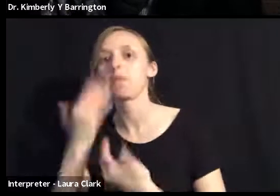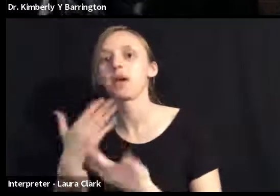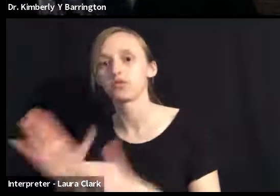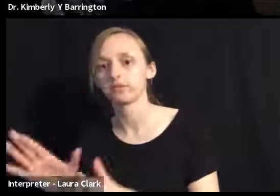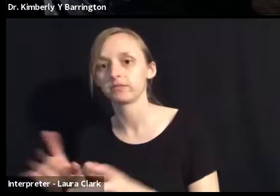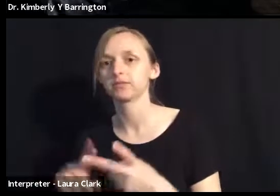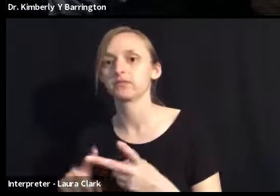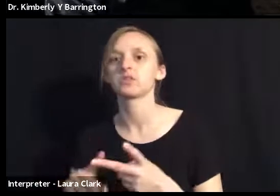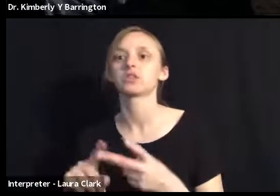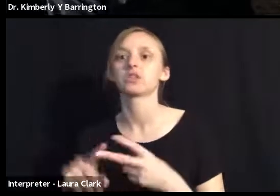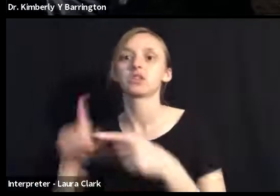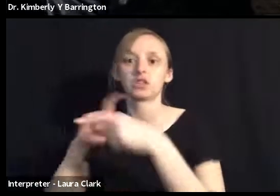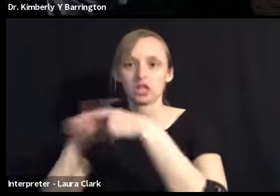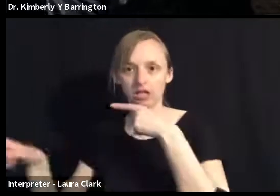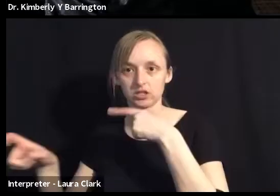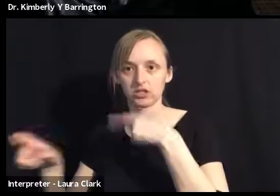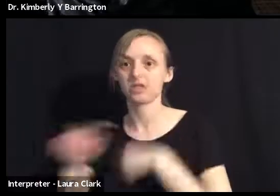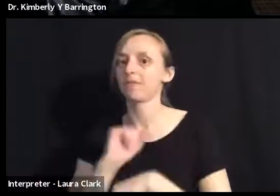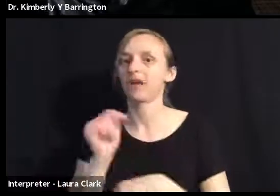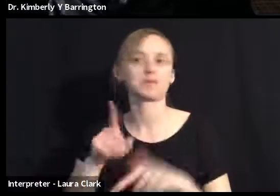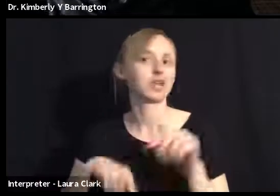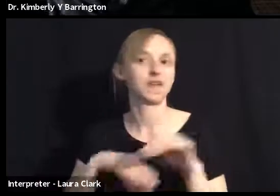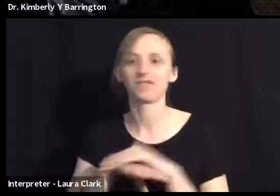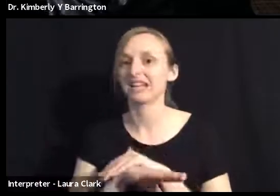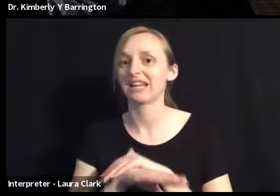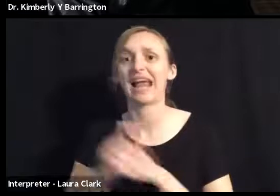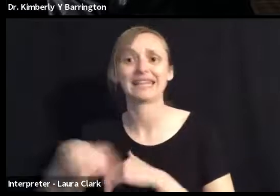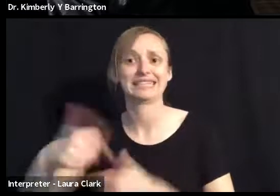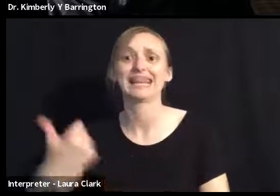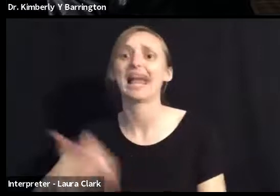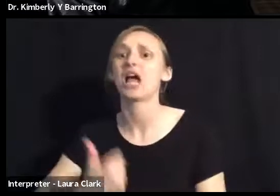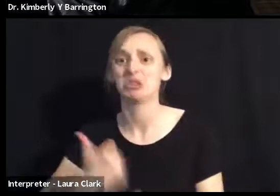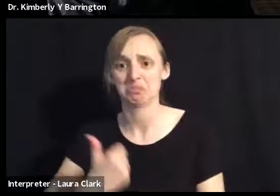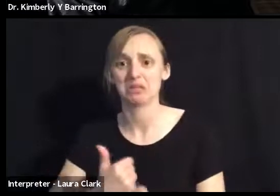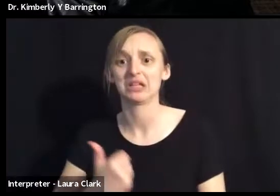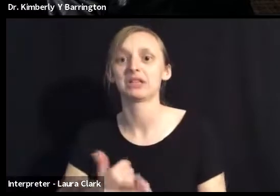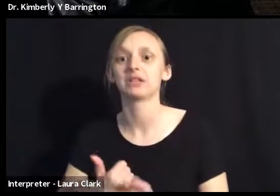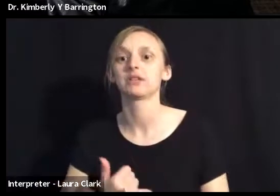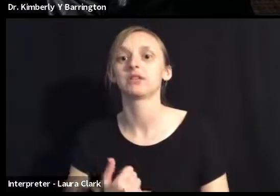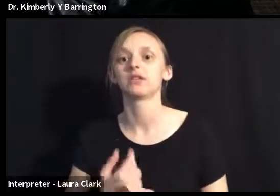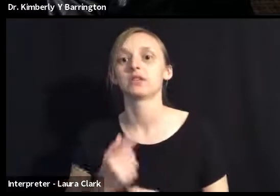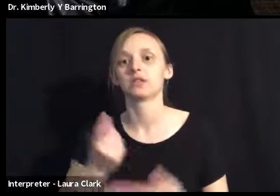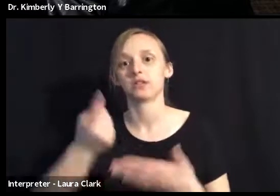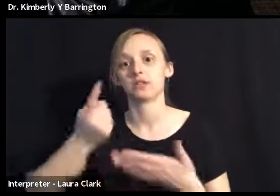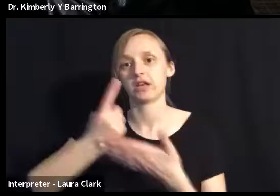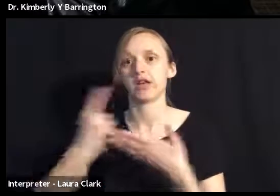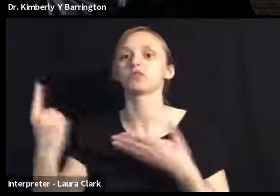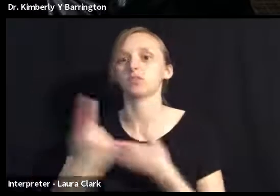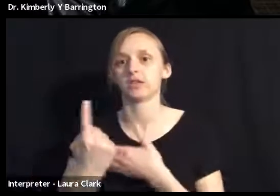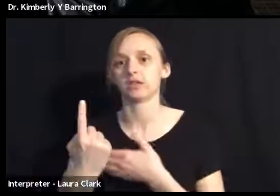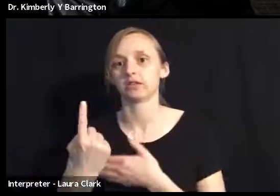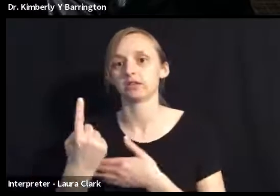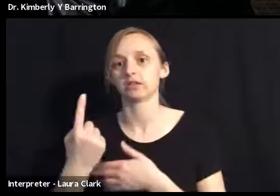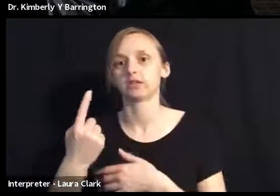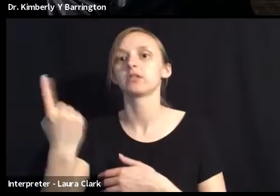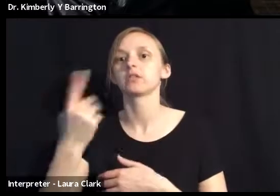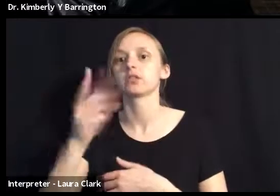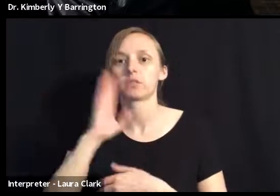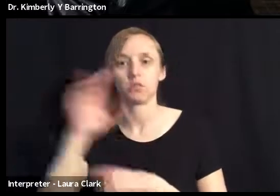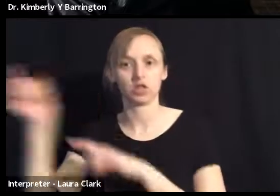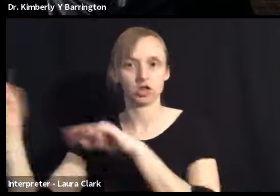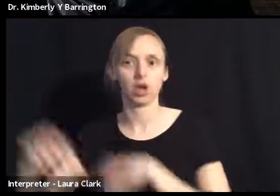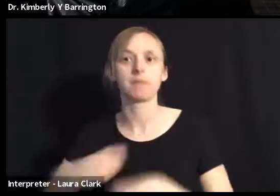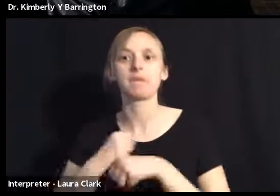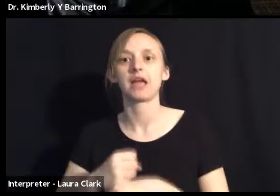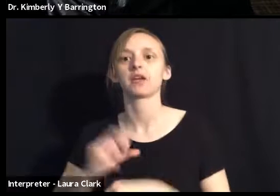closet, my restroom. I need some help. So they're sending somebody actually next week to create a ramp to go inside